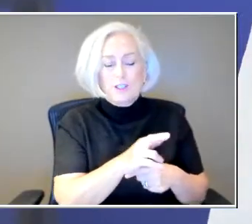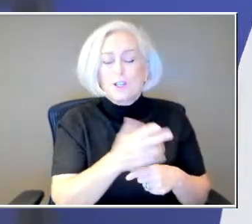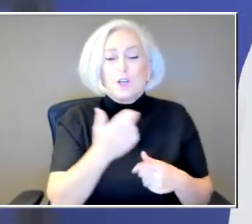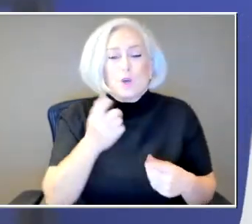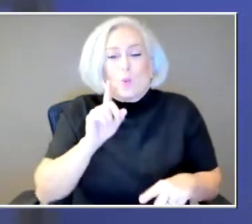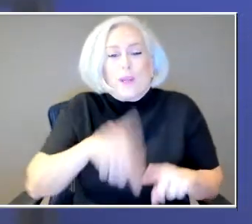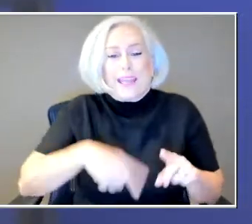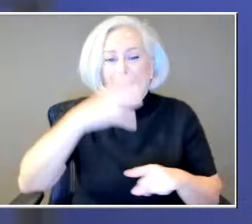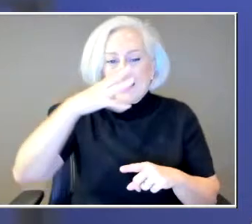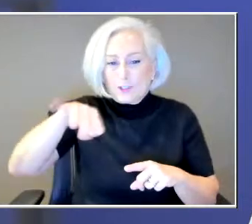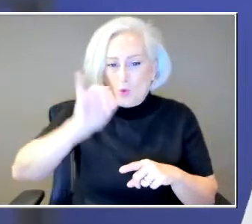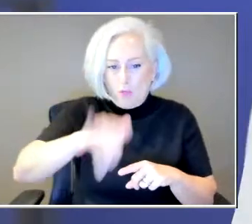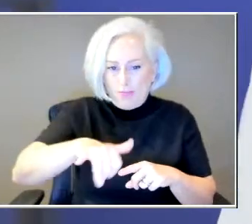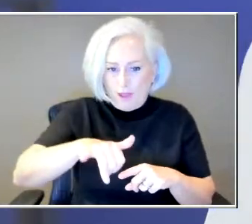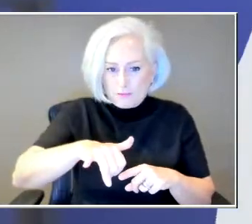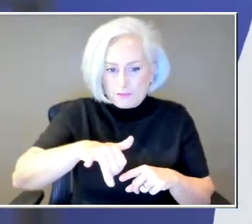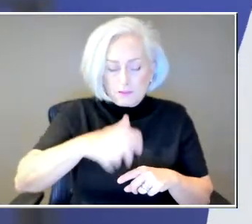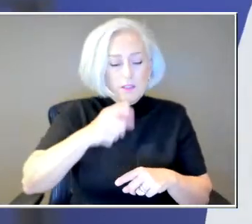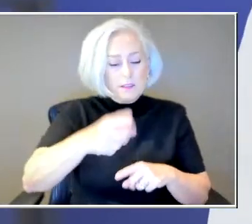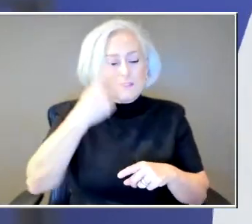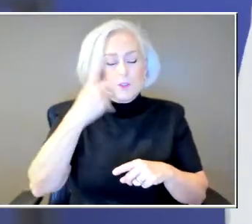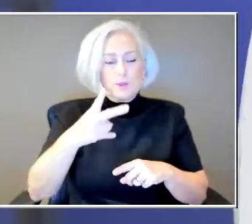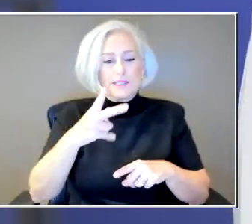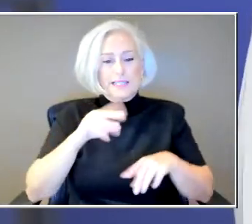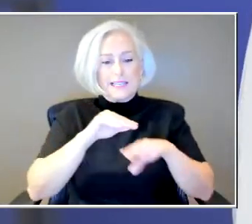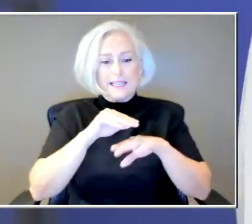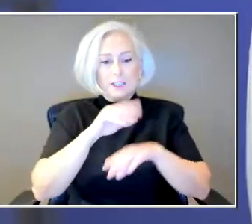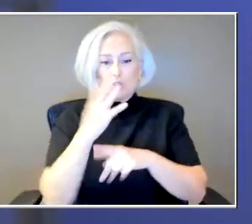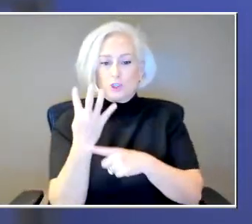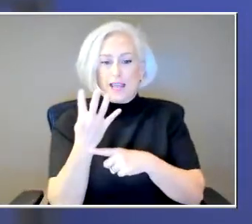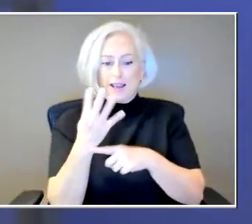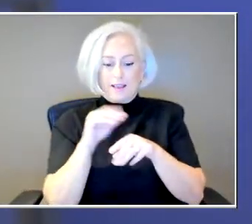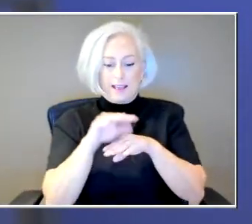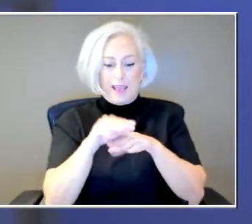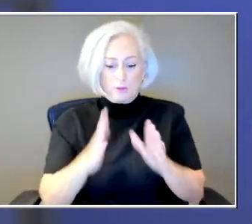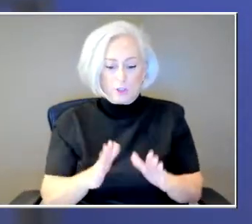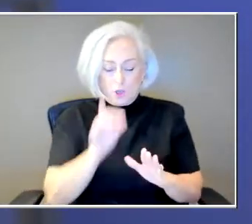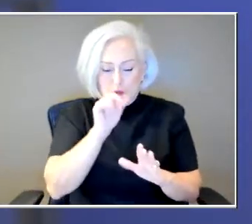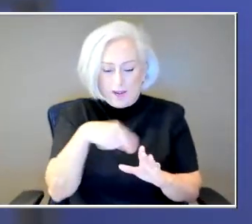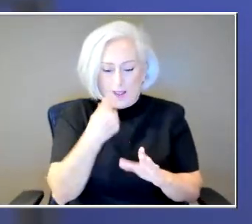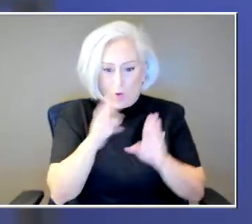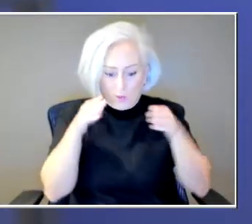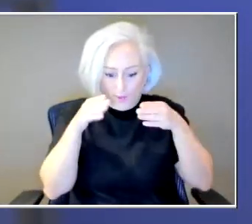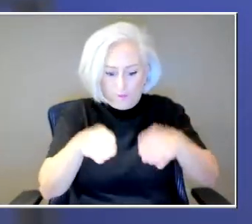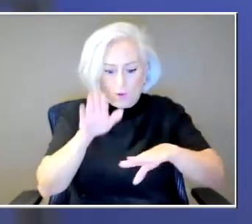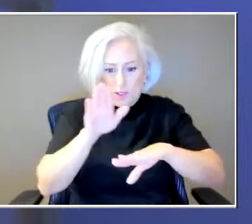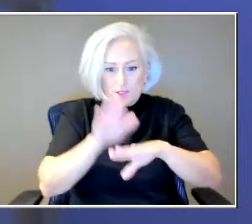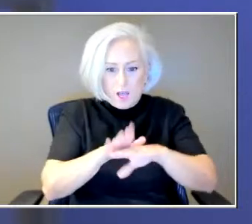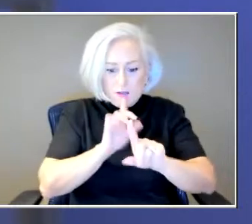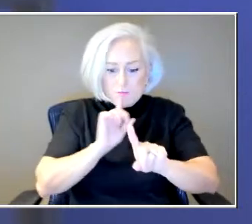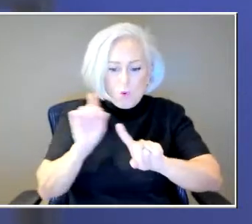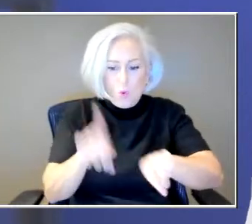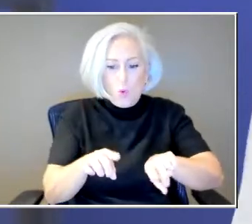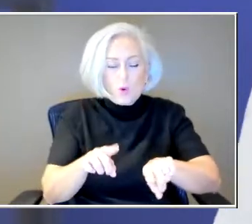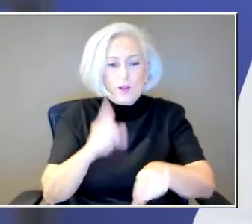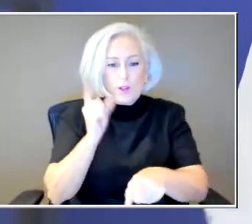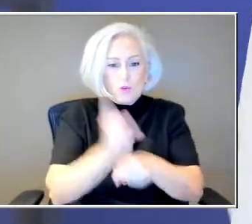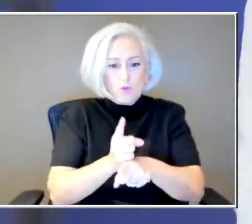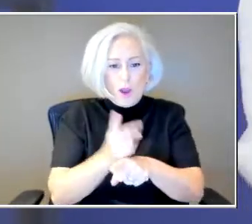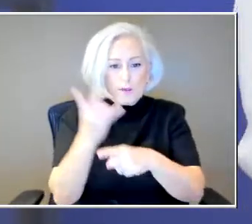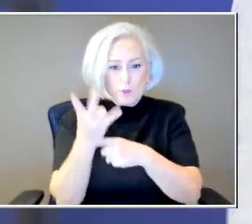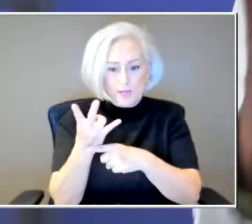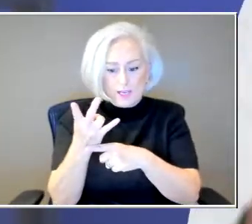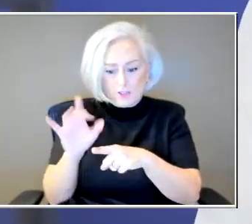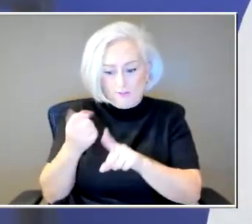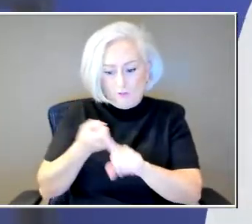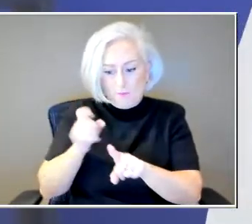that. So when you see a genetic counselor, we're not focused on just facilitating and making sure we order the right mutation that's running in the family.